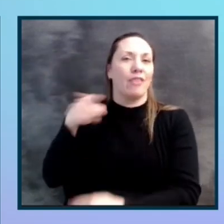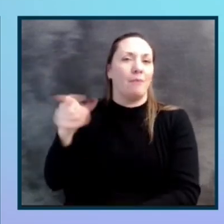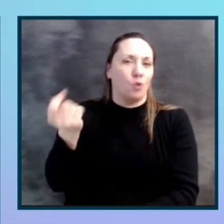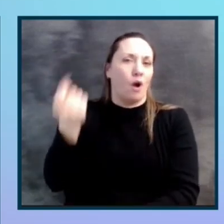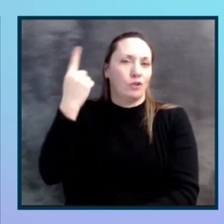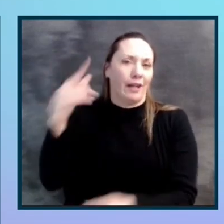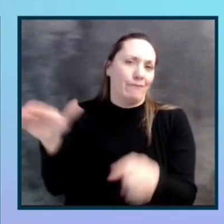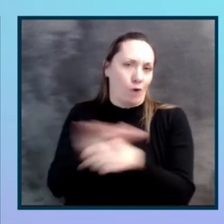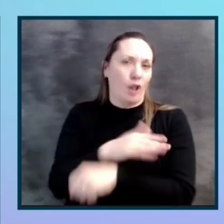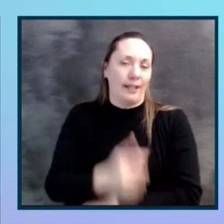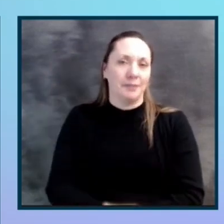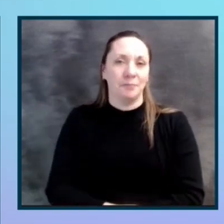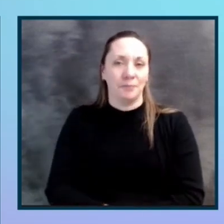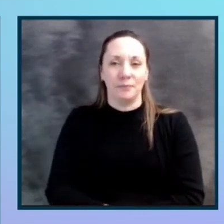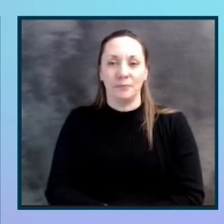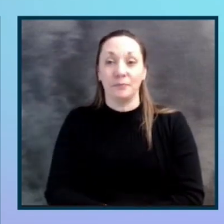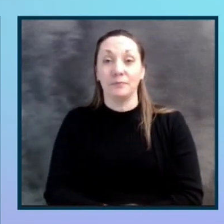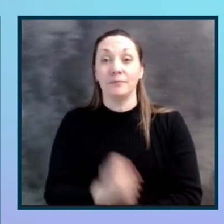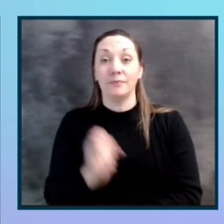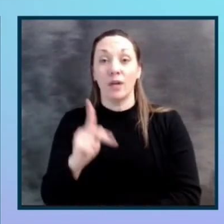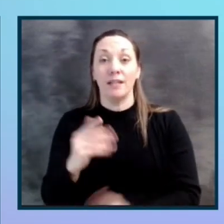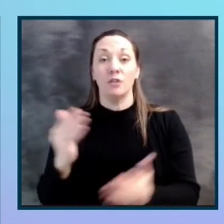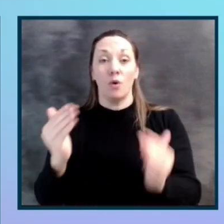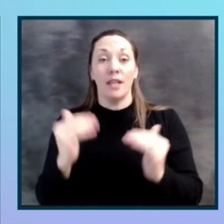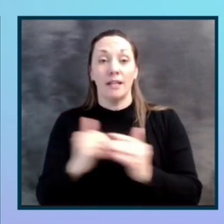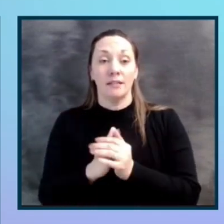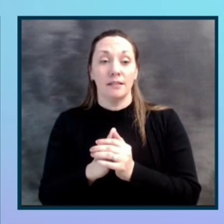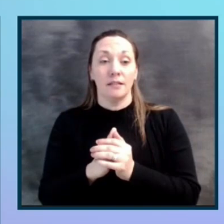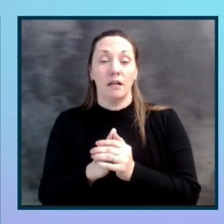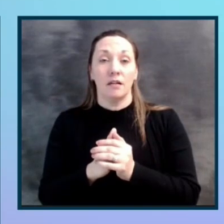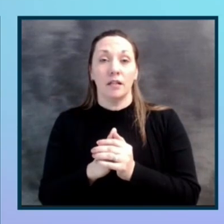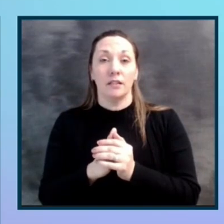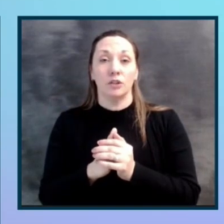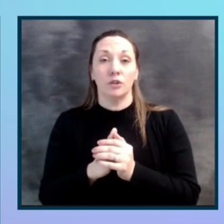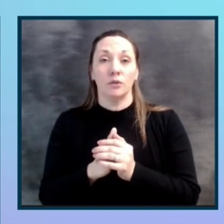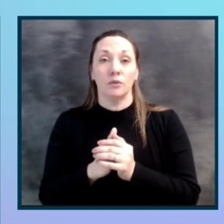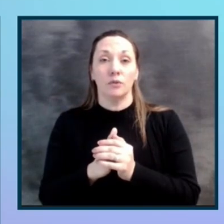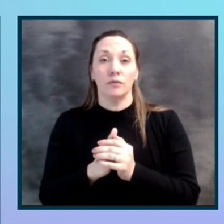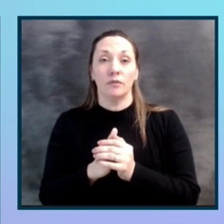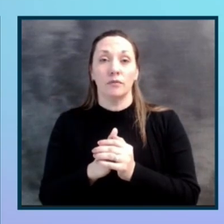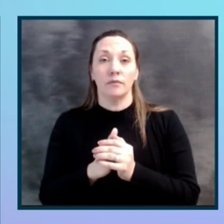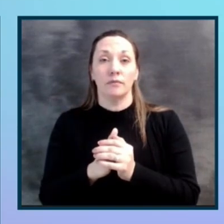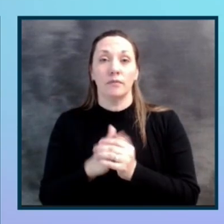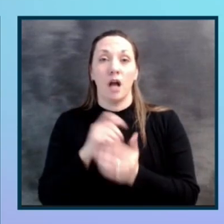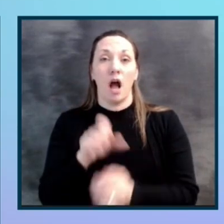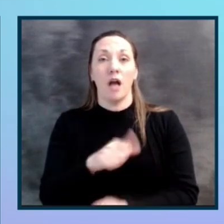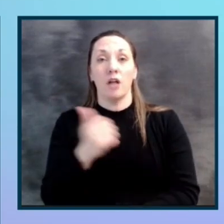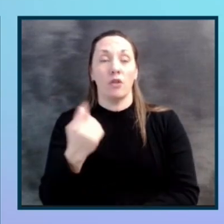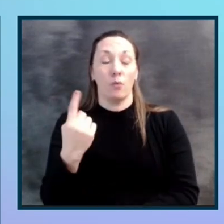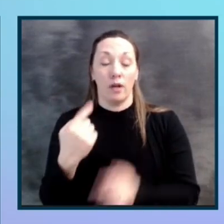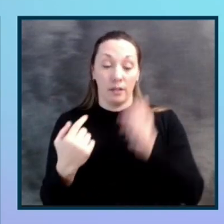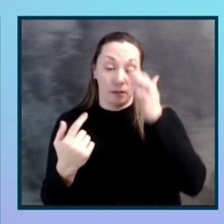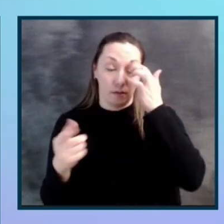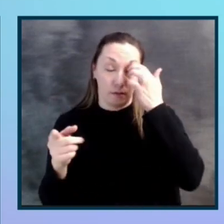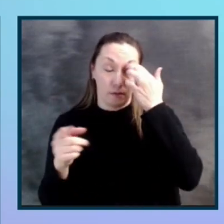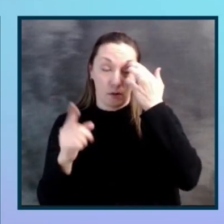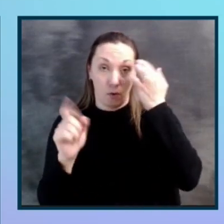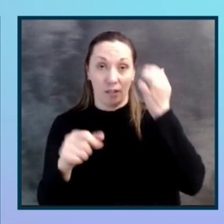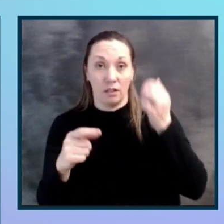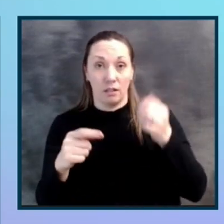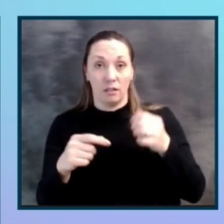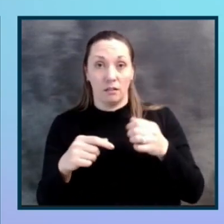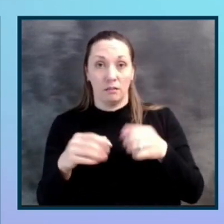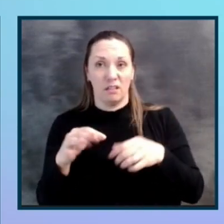fully. Okay, let's get to another one here that's really highly